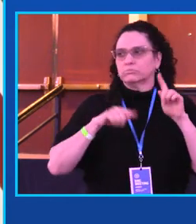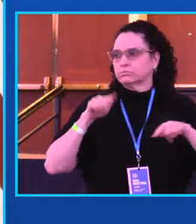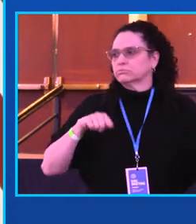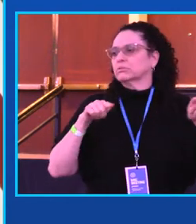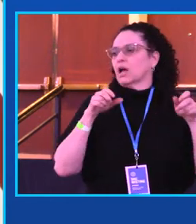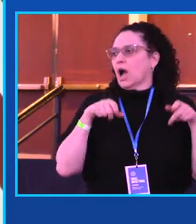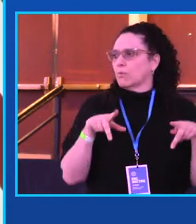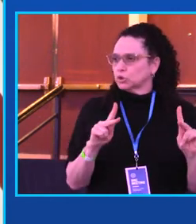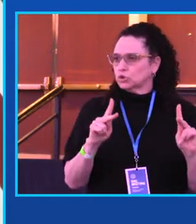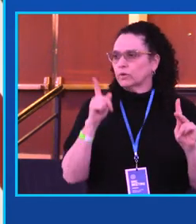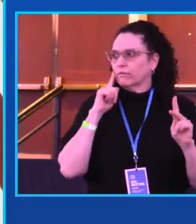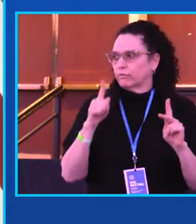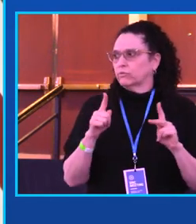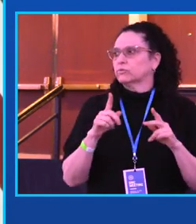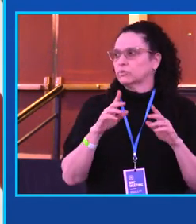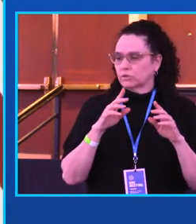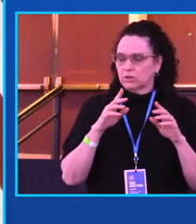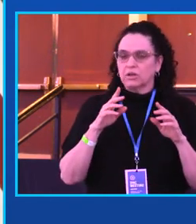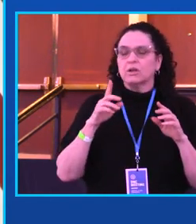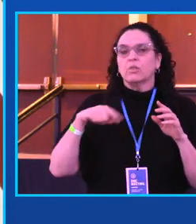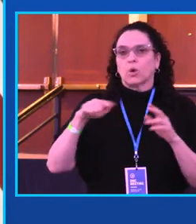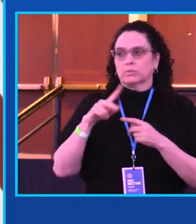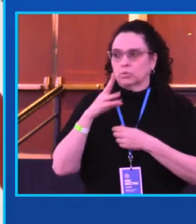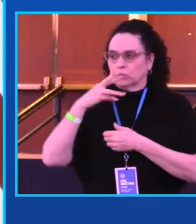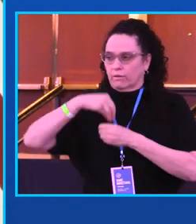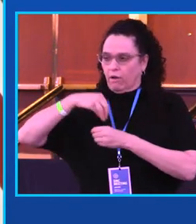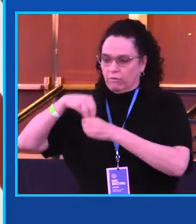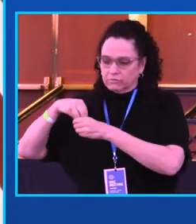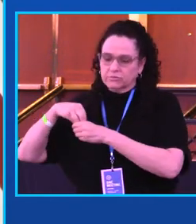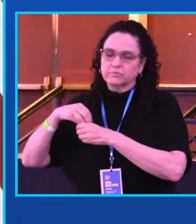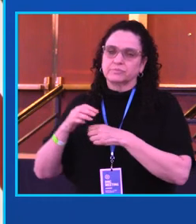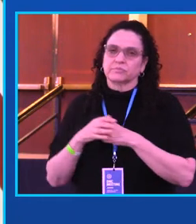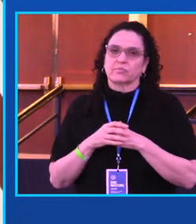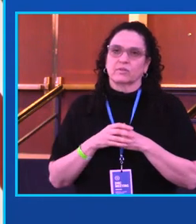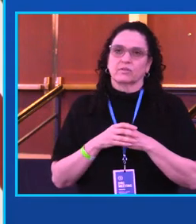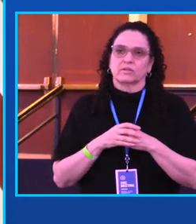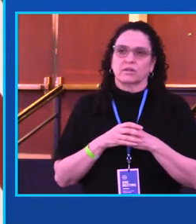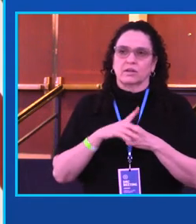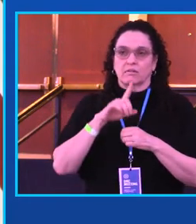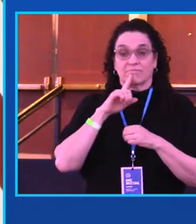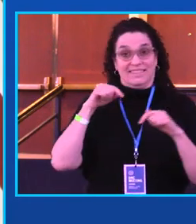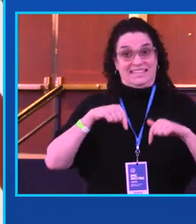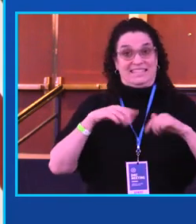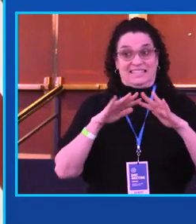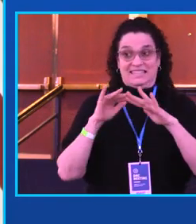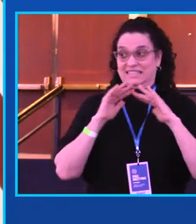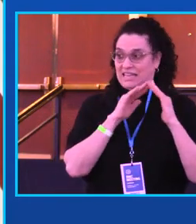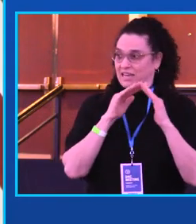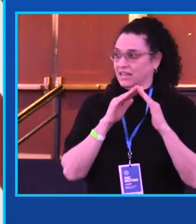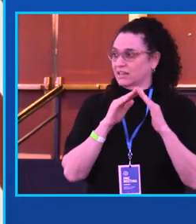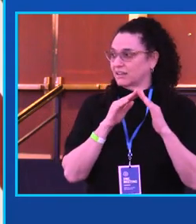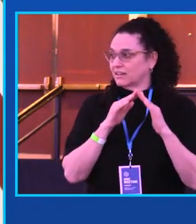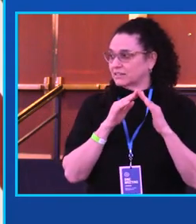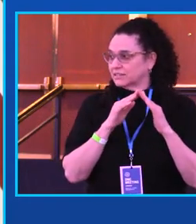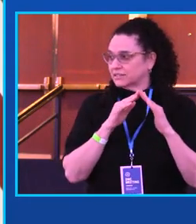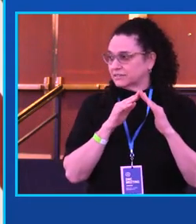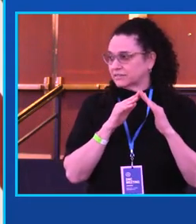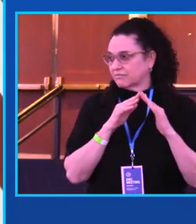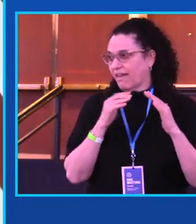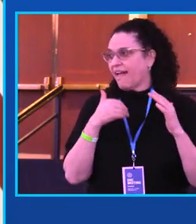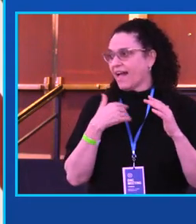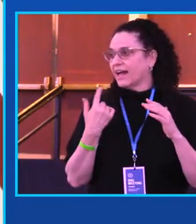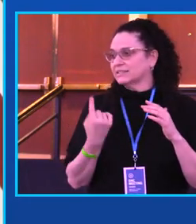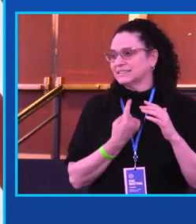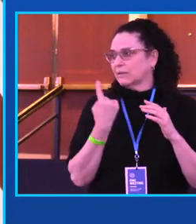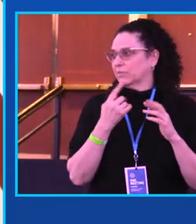to raise families, to engage politically. It is a city that has something for